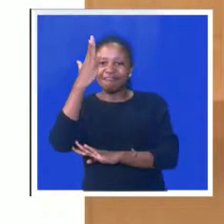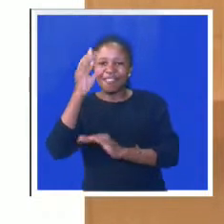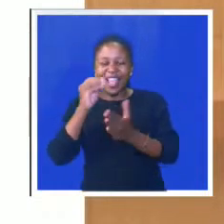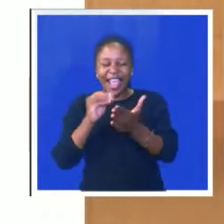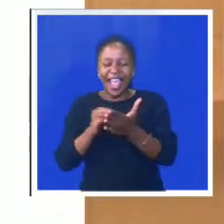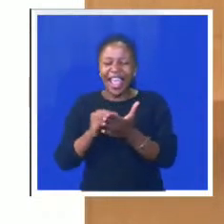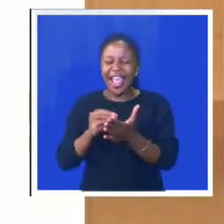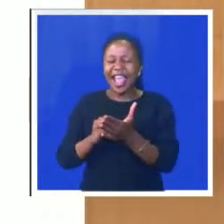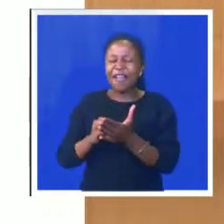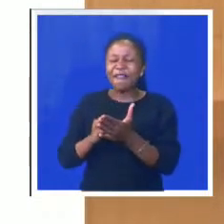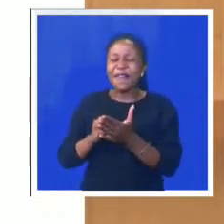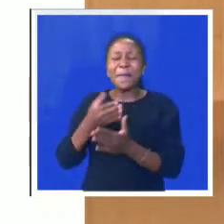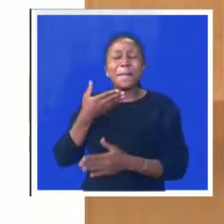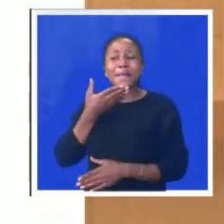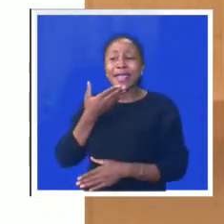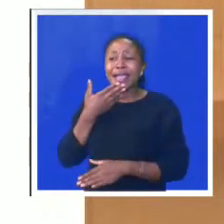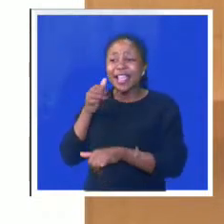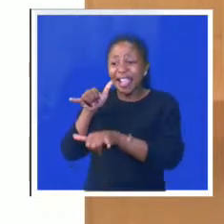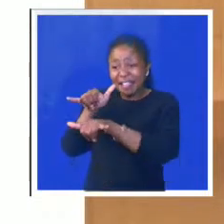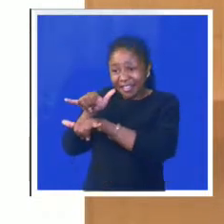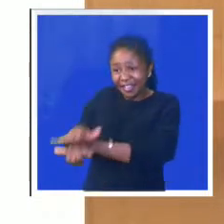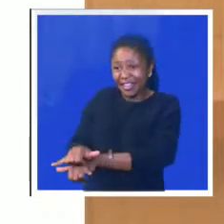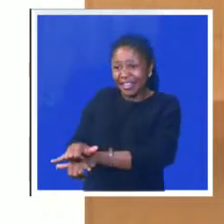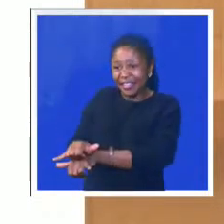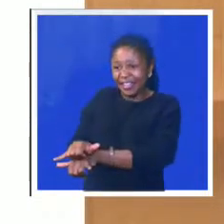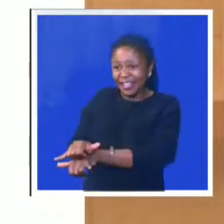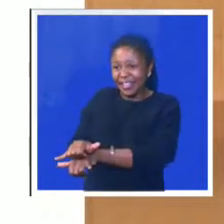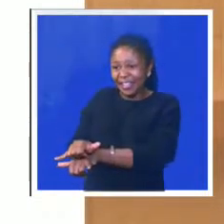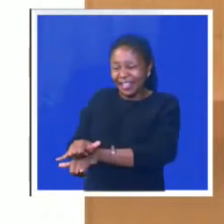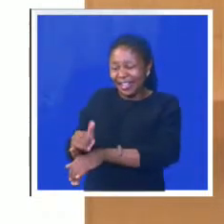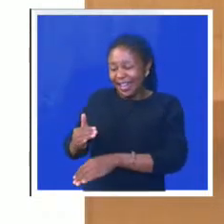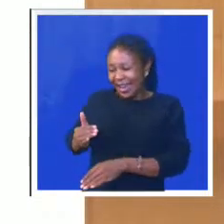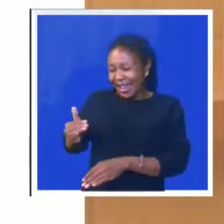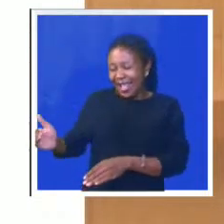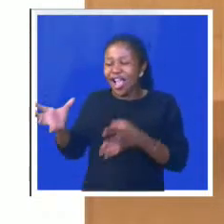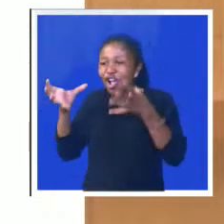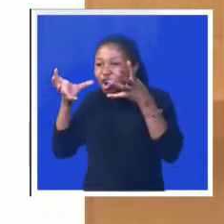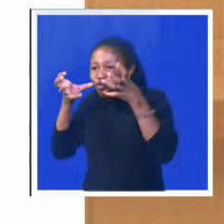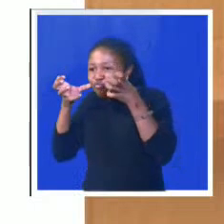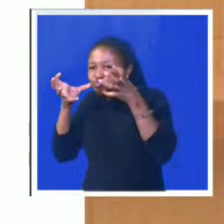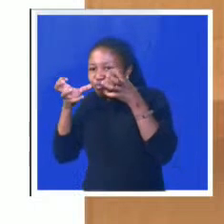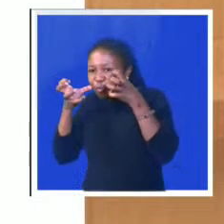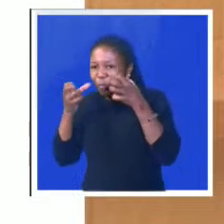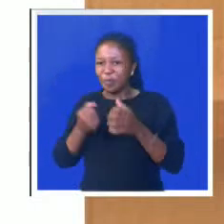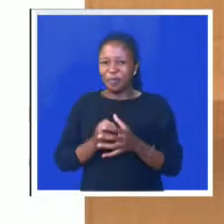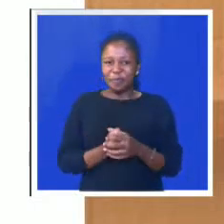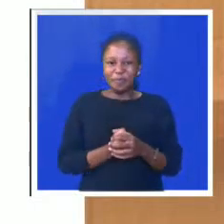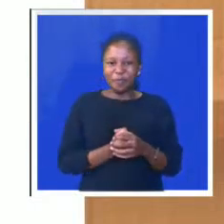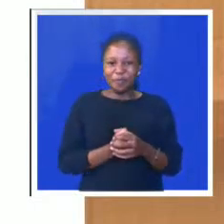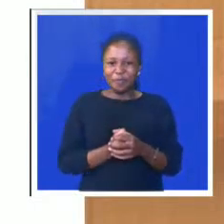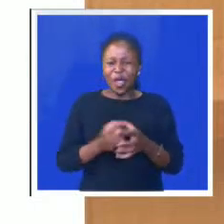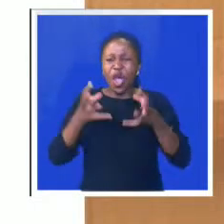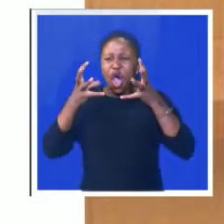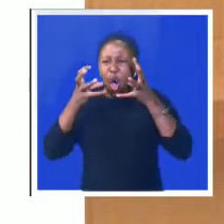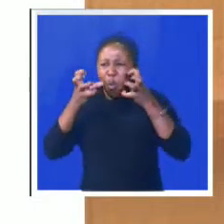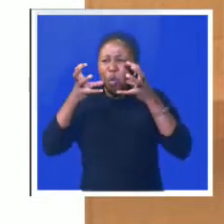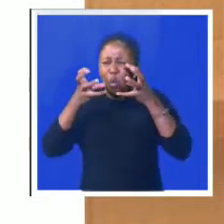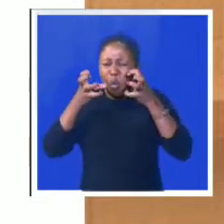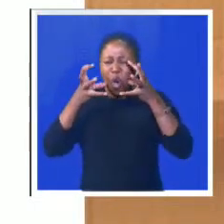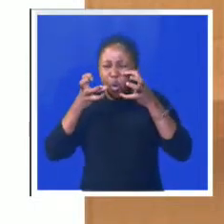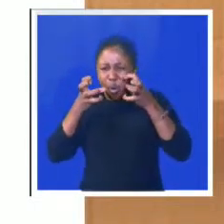sitting next to a dog. Woof, woof, woof. The big black dog